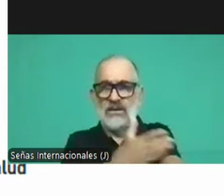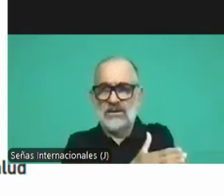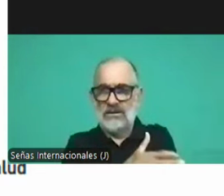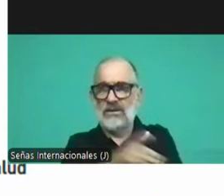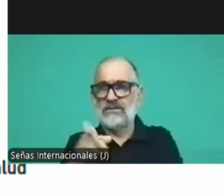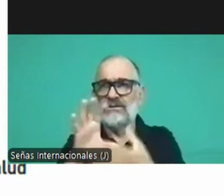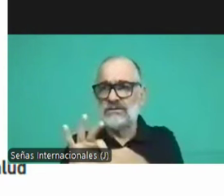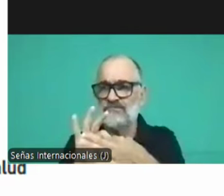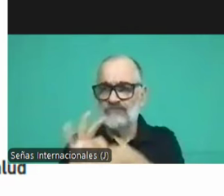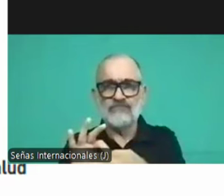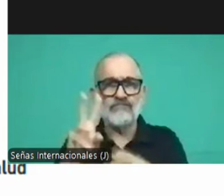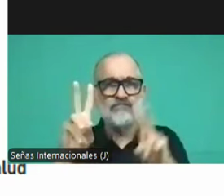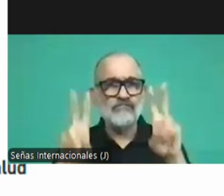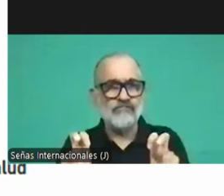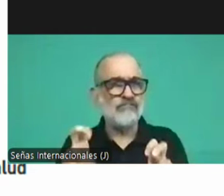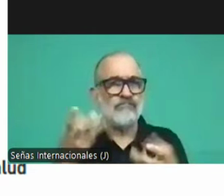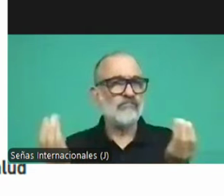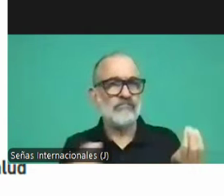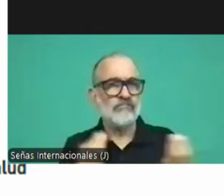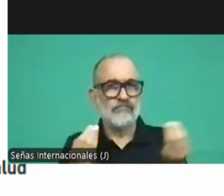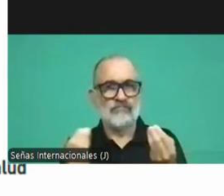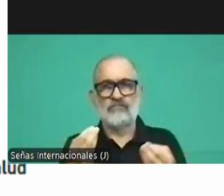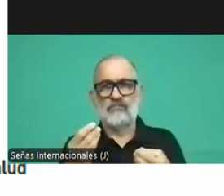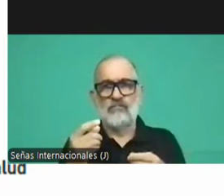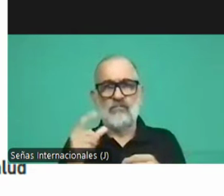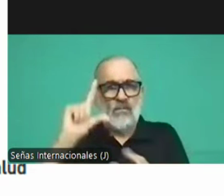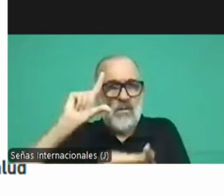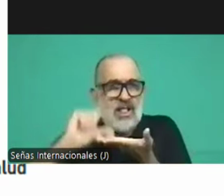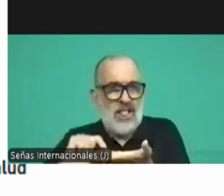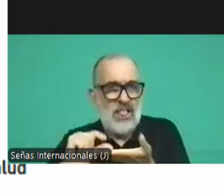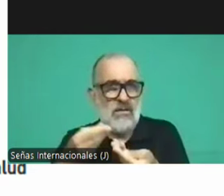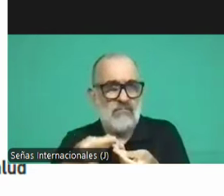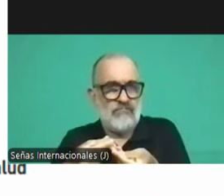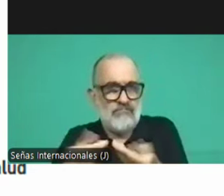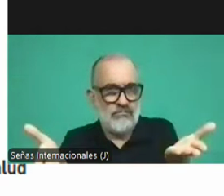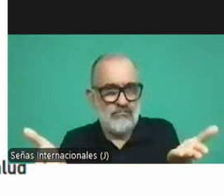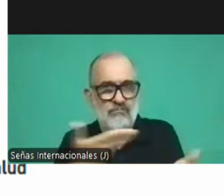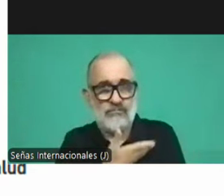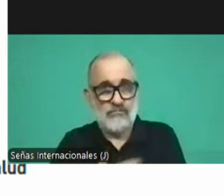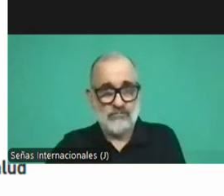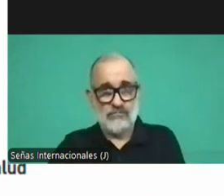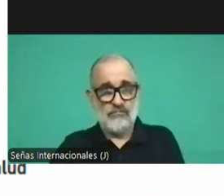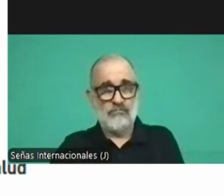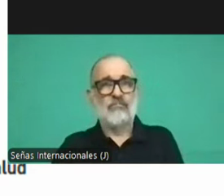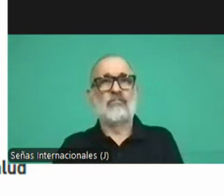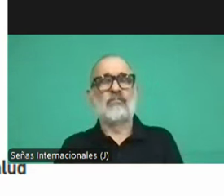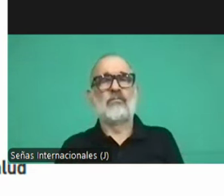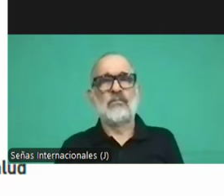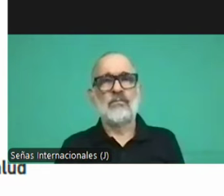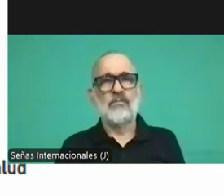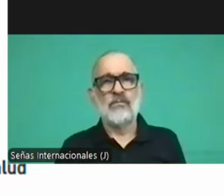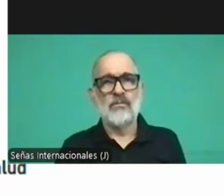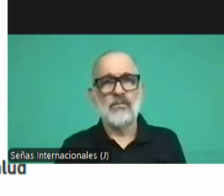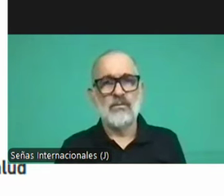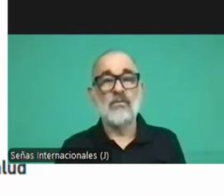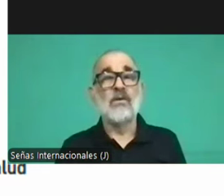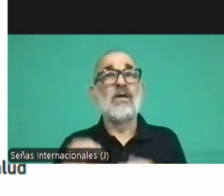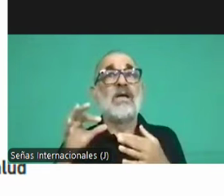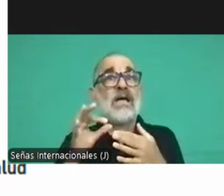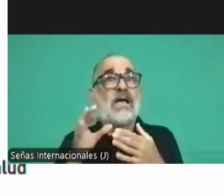those menor gasto cases with público, quiere decir less que public menor expenditure, gasto público, which means less public y expenditure, especialmente and especially